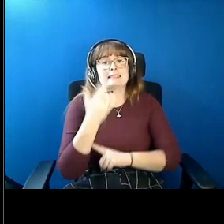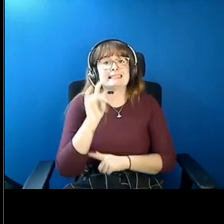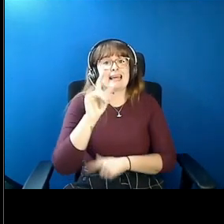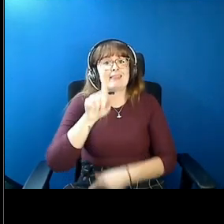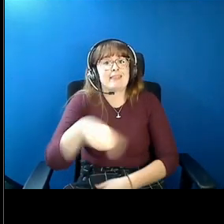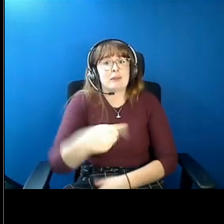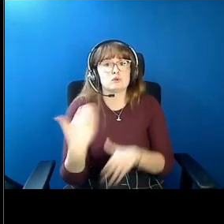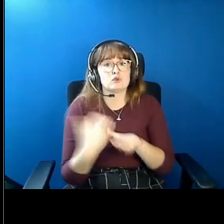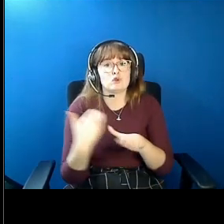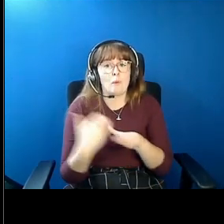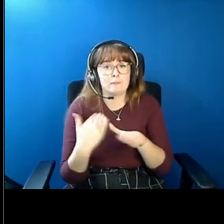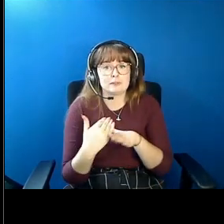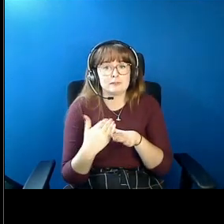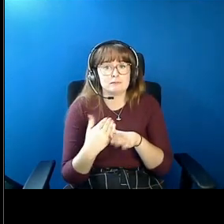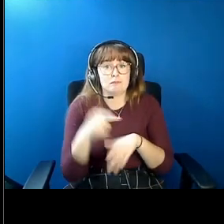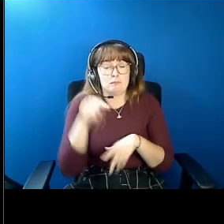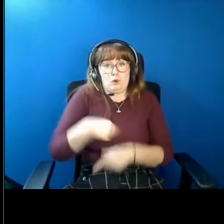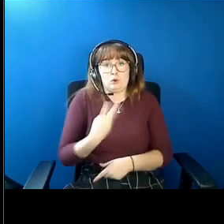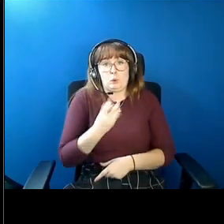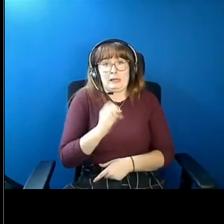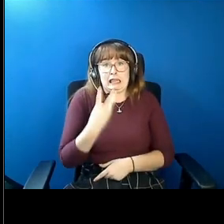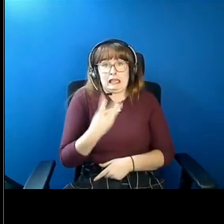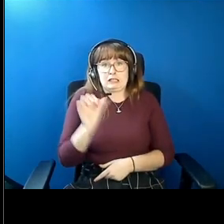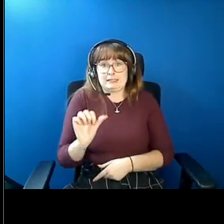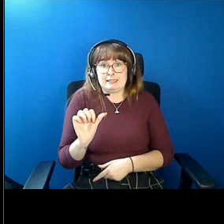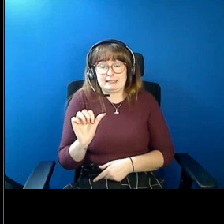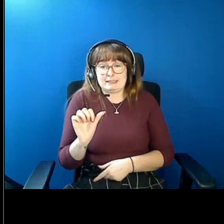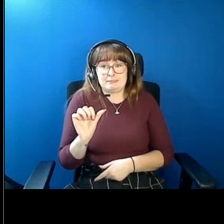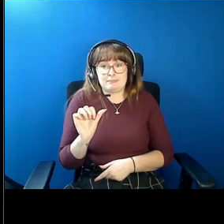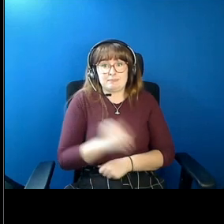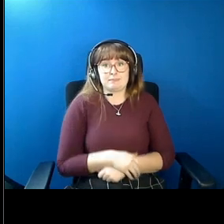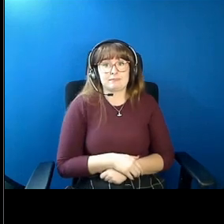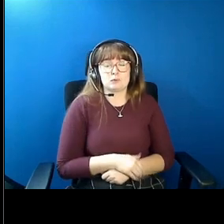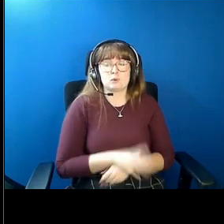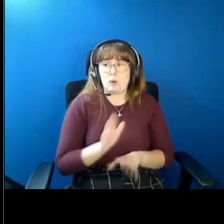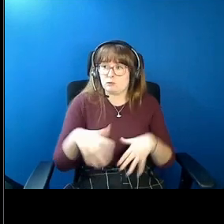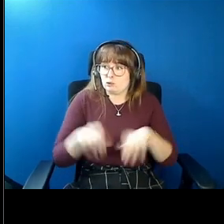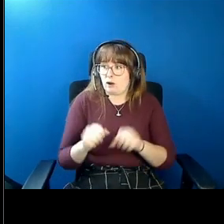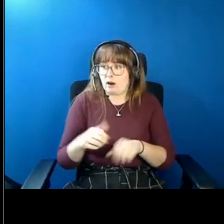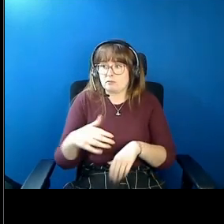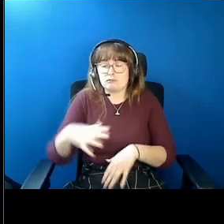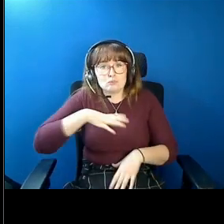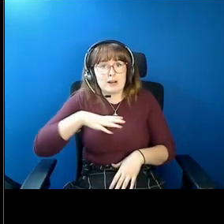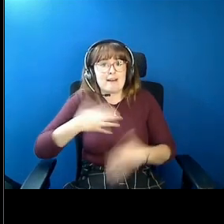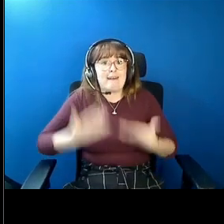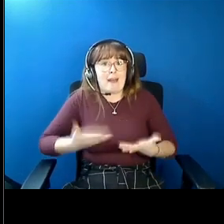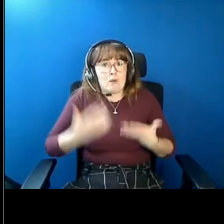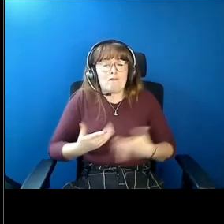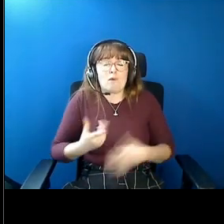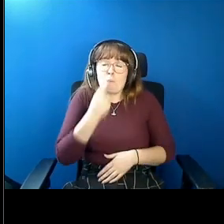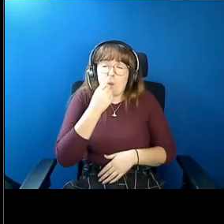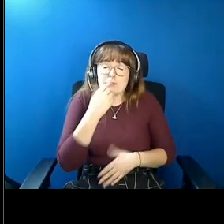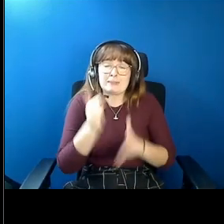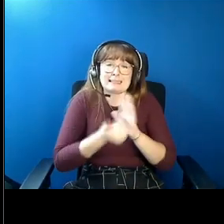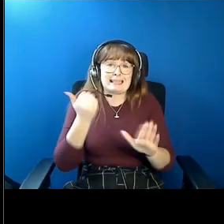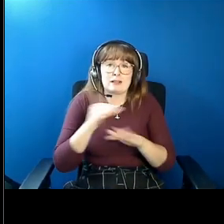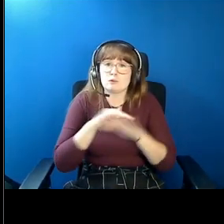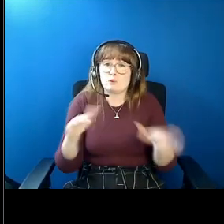in 2036. So again, we've got to start preparing now for potential skill shortages that might